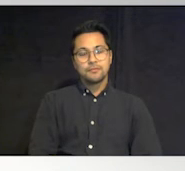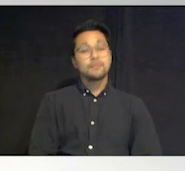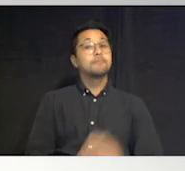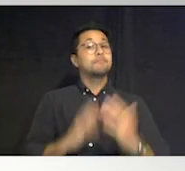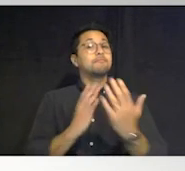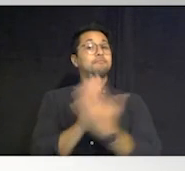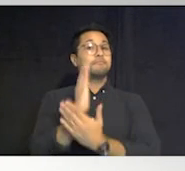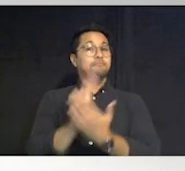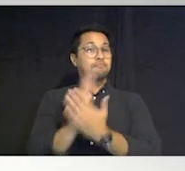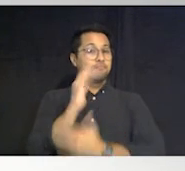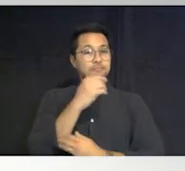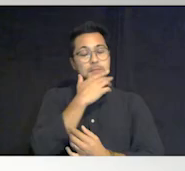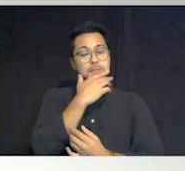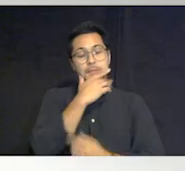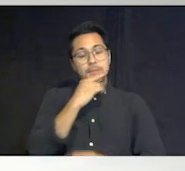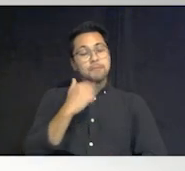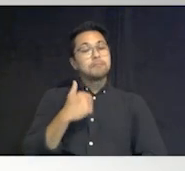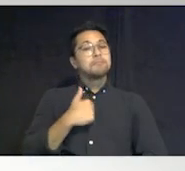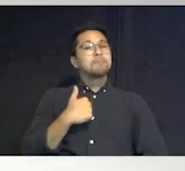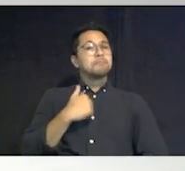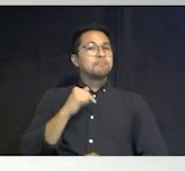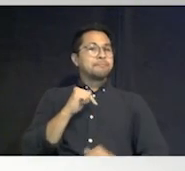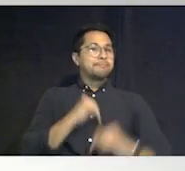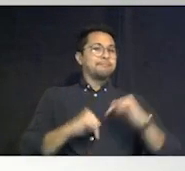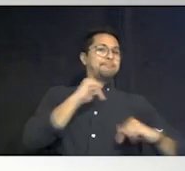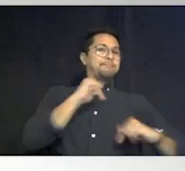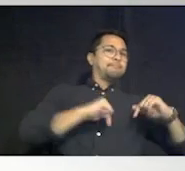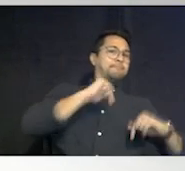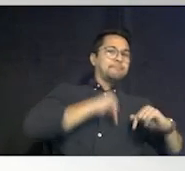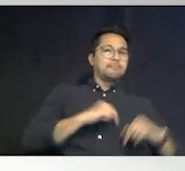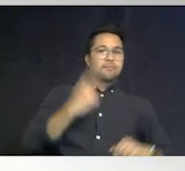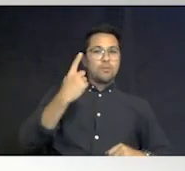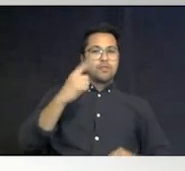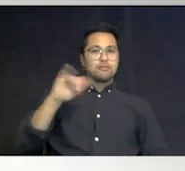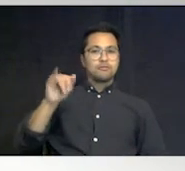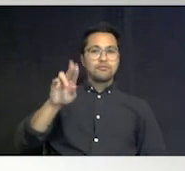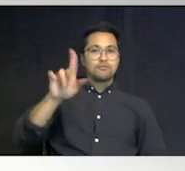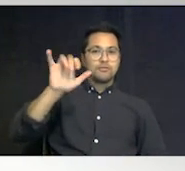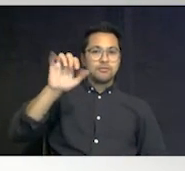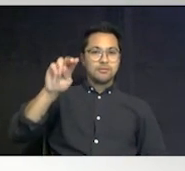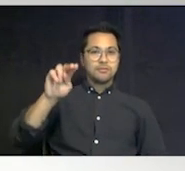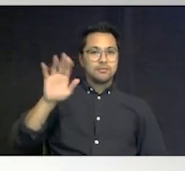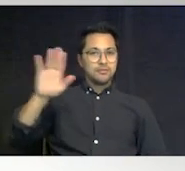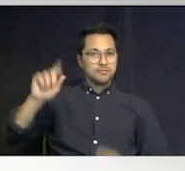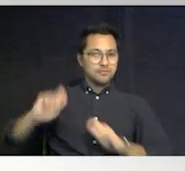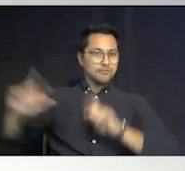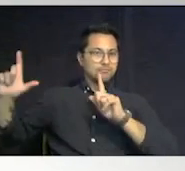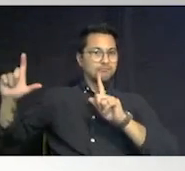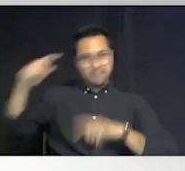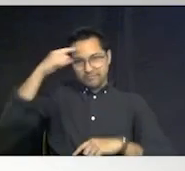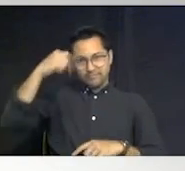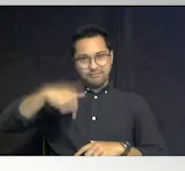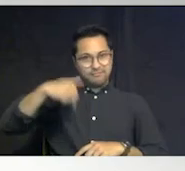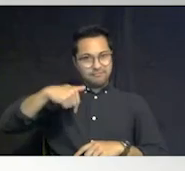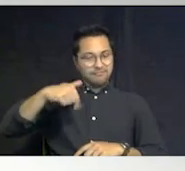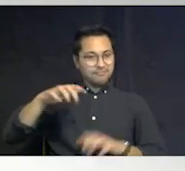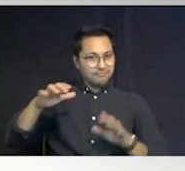All right, so I'm going to jump back and go back to one of Julian's previous slides for this activity.